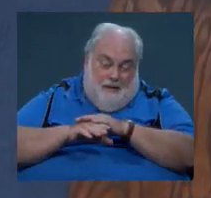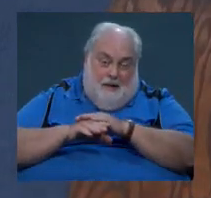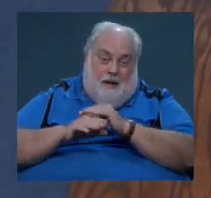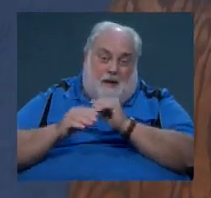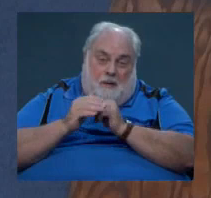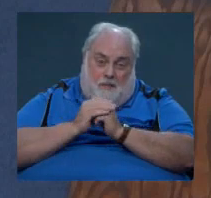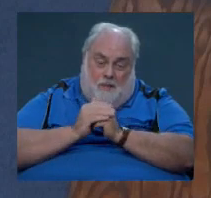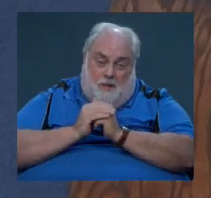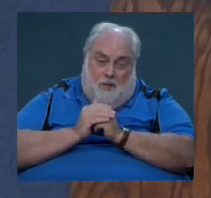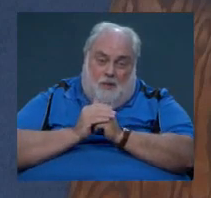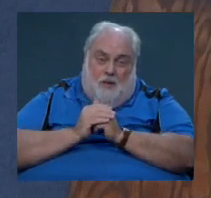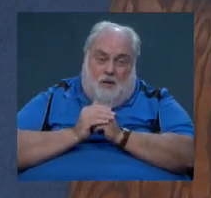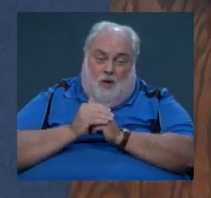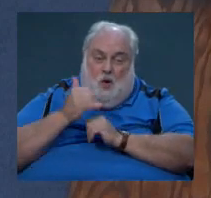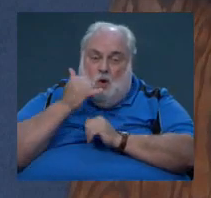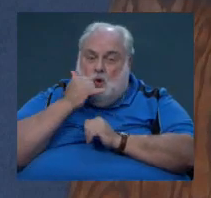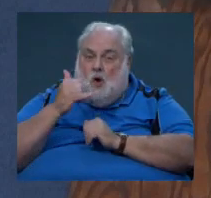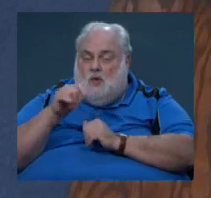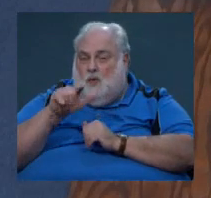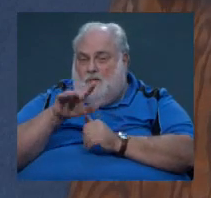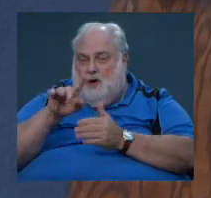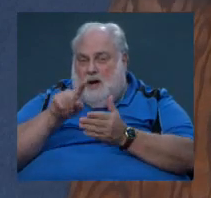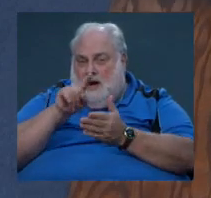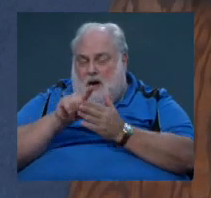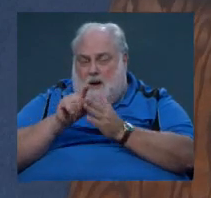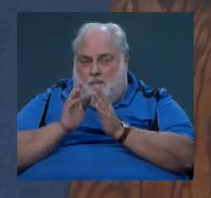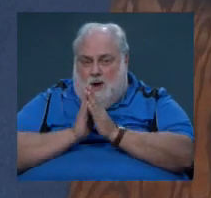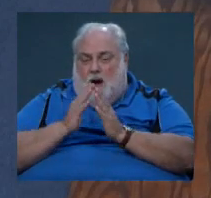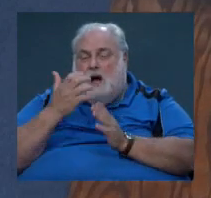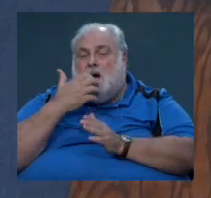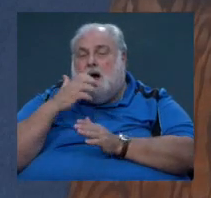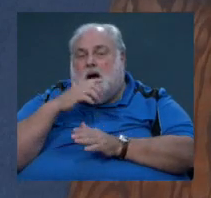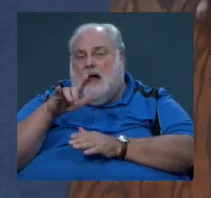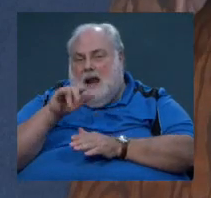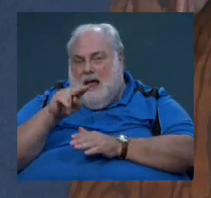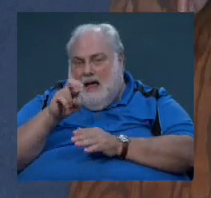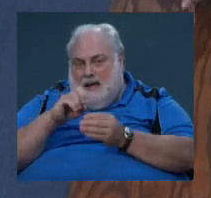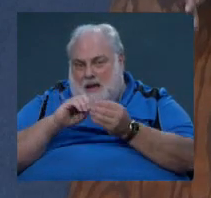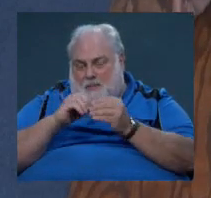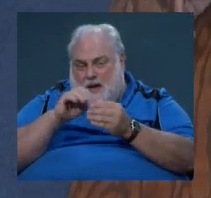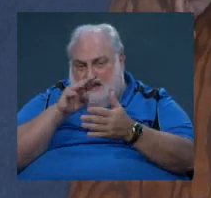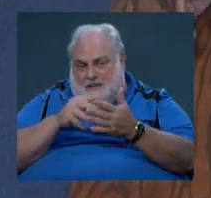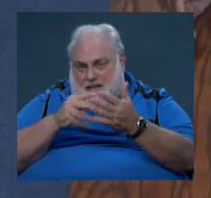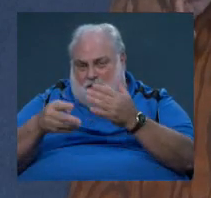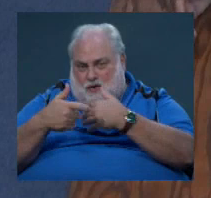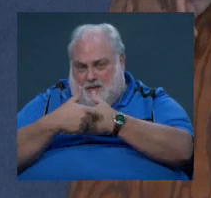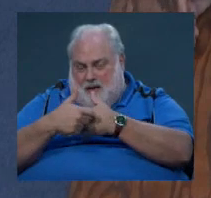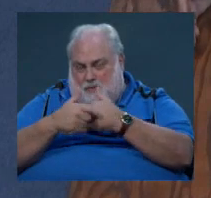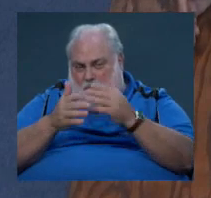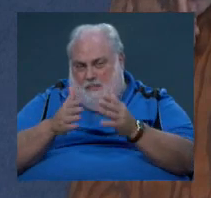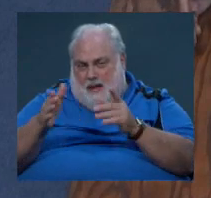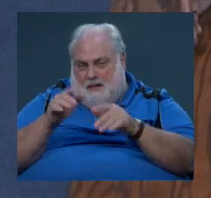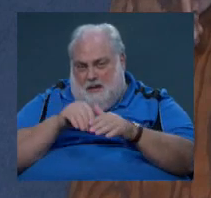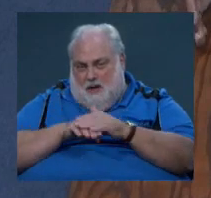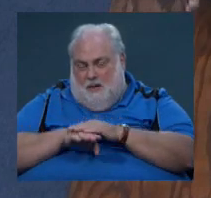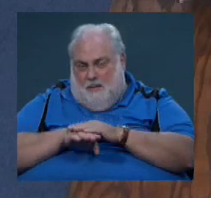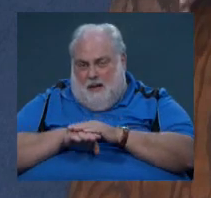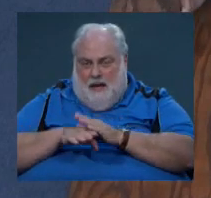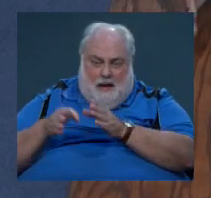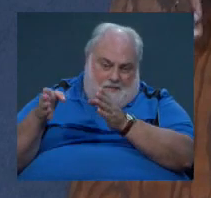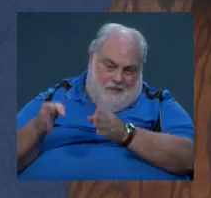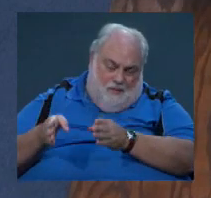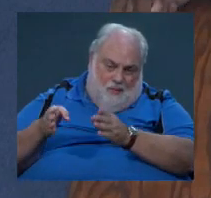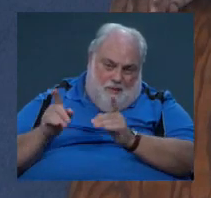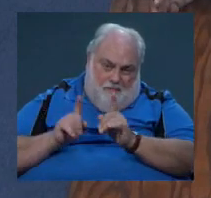Prayer Garden, you can call our 24-hour prayer hotline number and schedule a time, and a facilitator